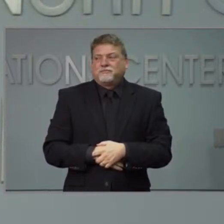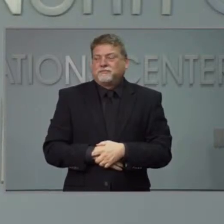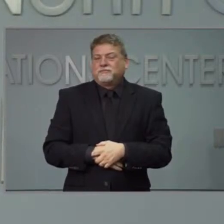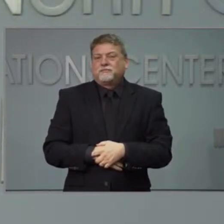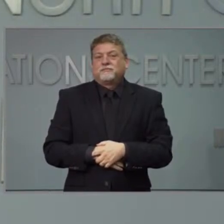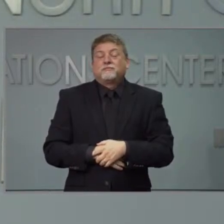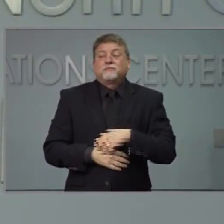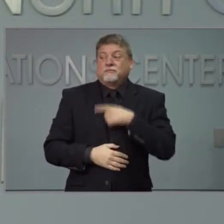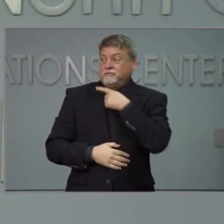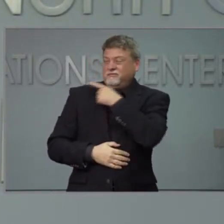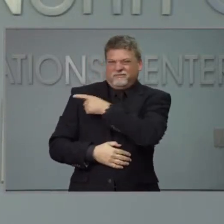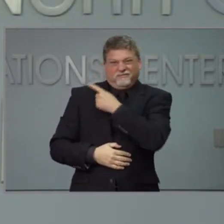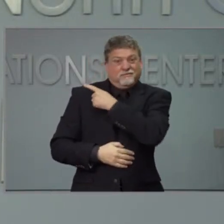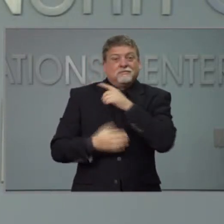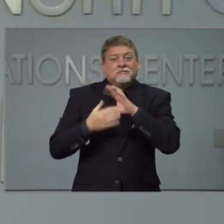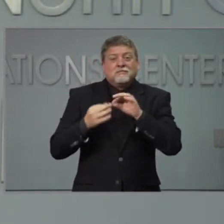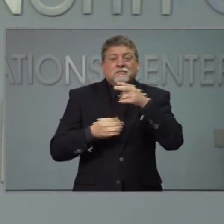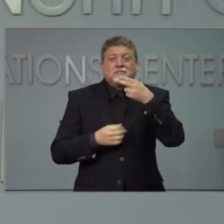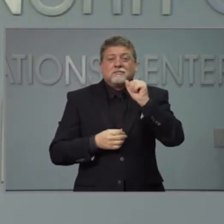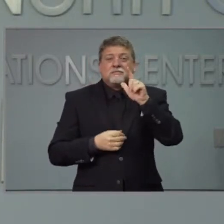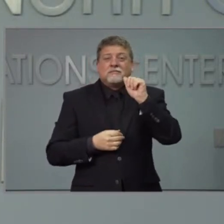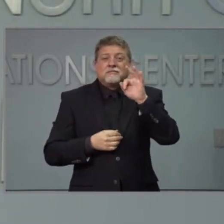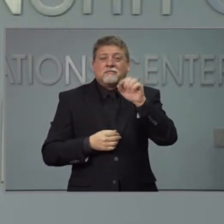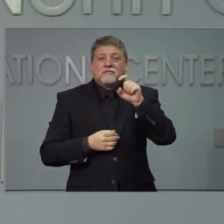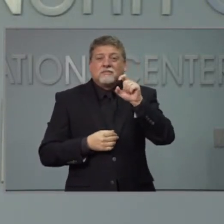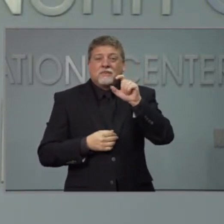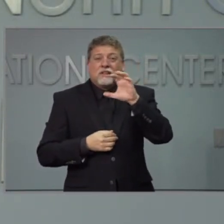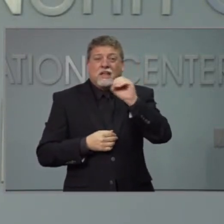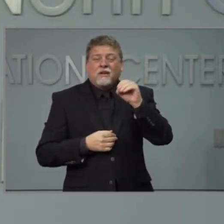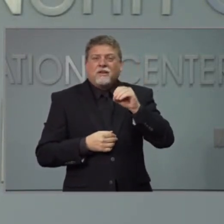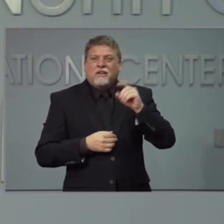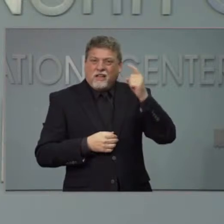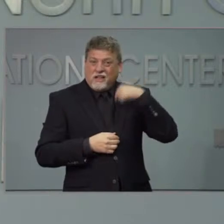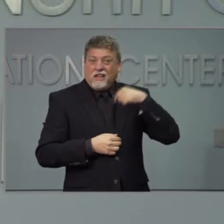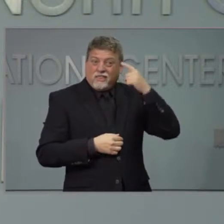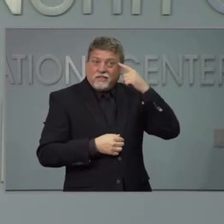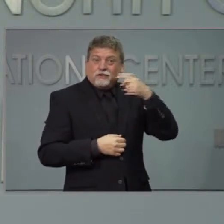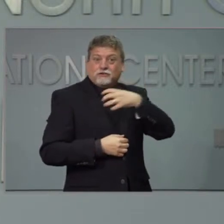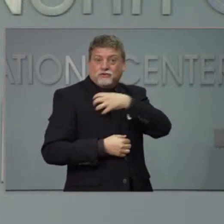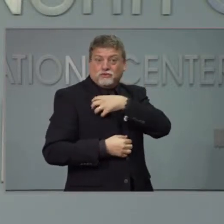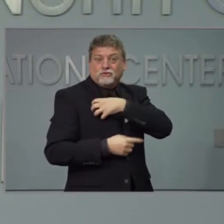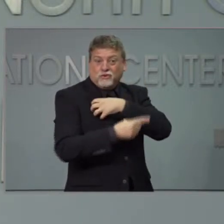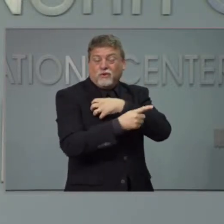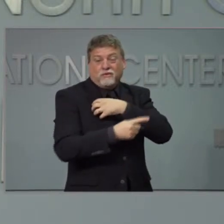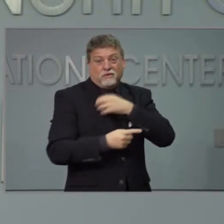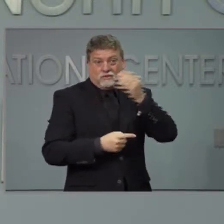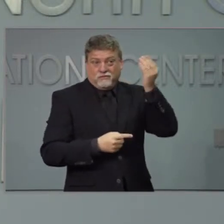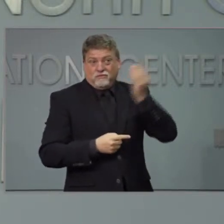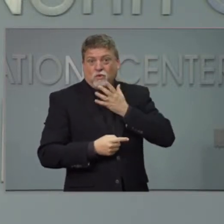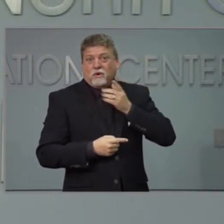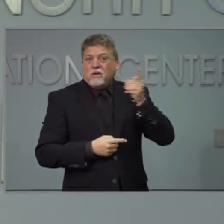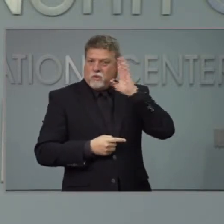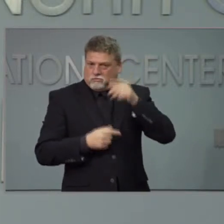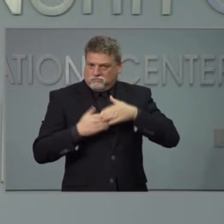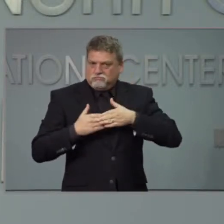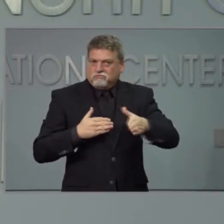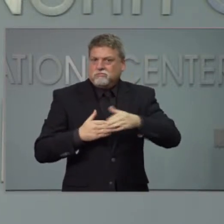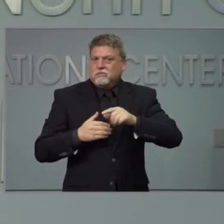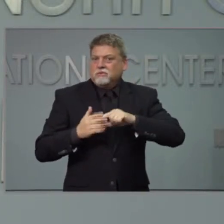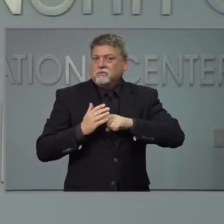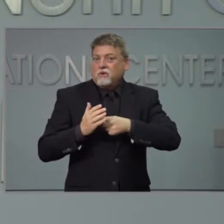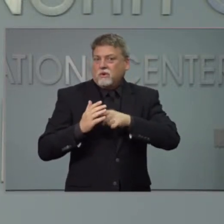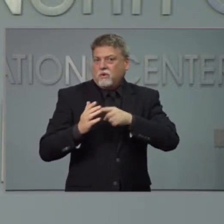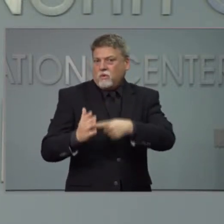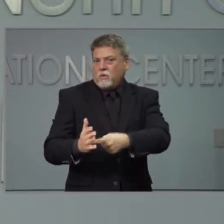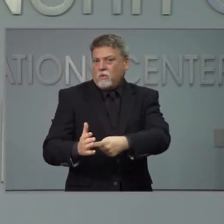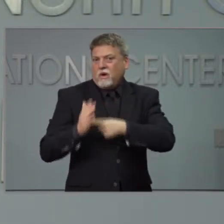mentioned Halifax County. I think the sheriff even said that he is going to begin enforcing the mask mandate there. So